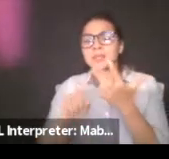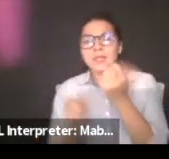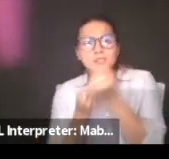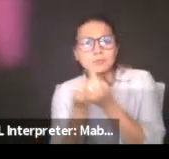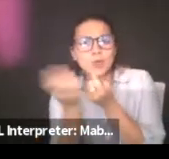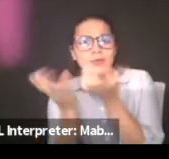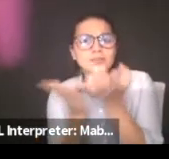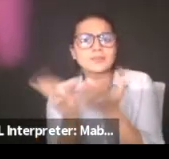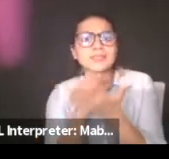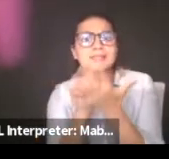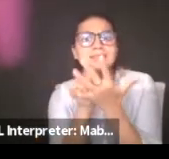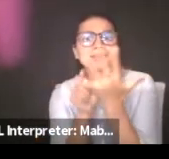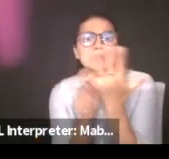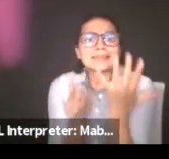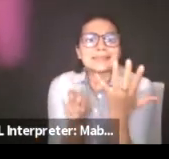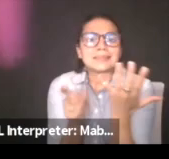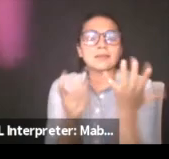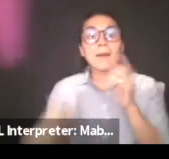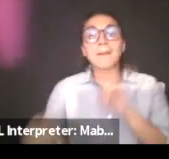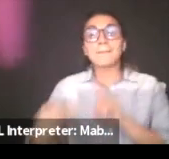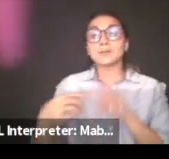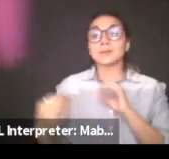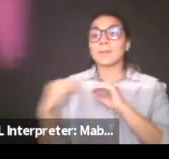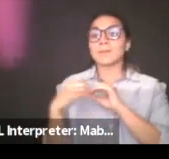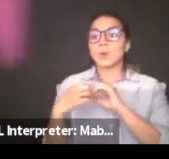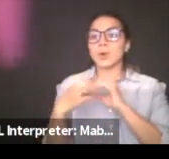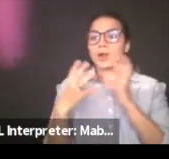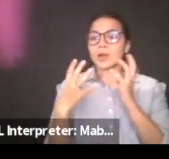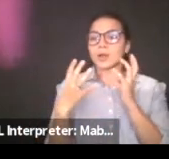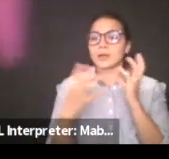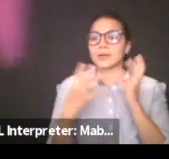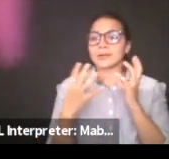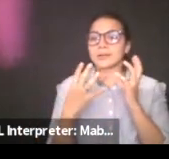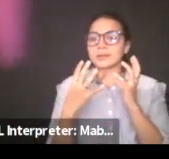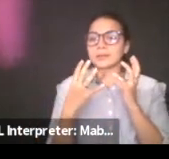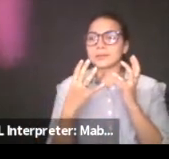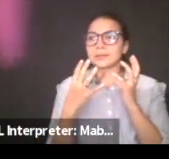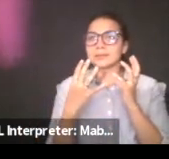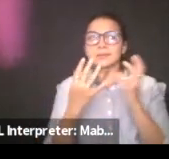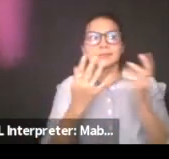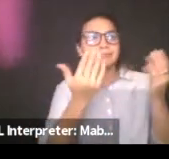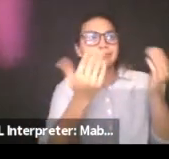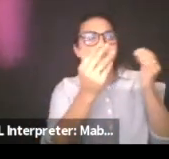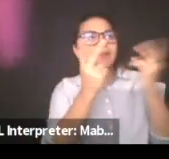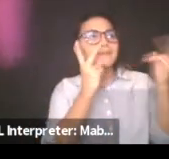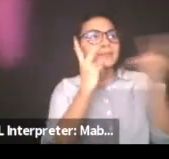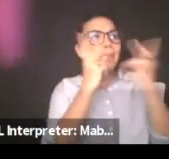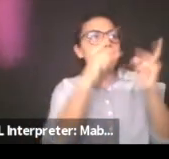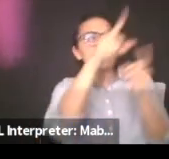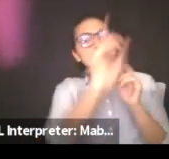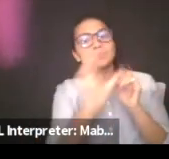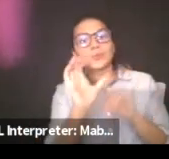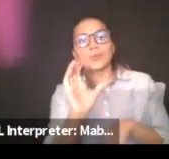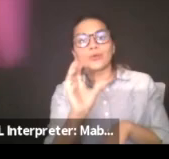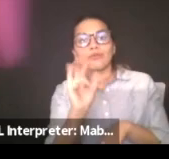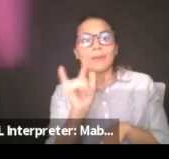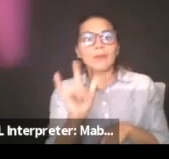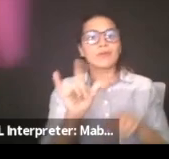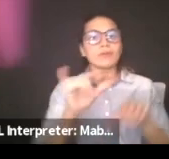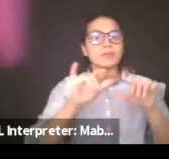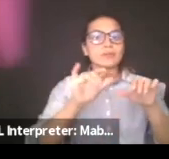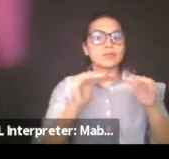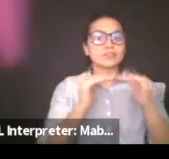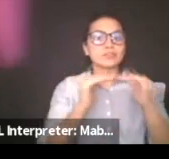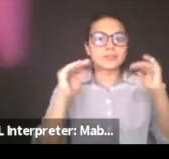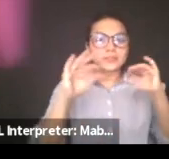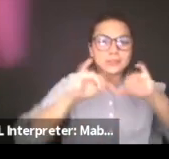deep entrenchment of the criminal legal system and of policing. And really what happened was organizations deepened their engagement